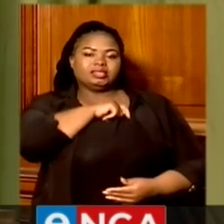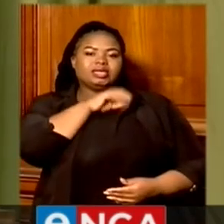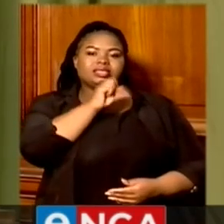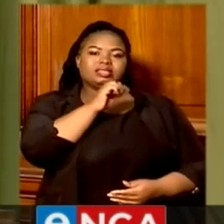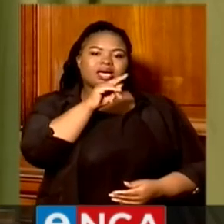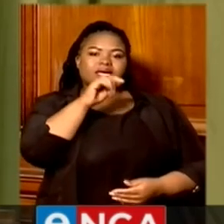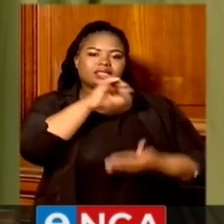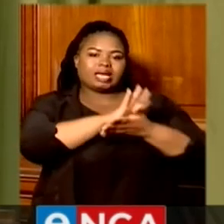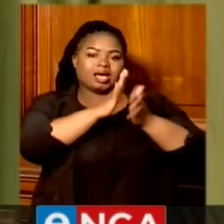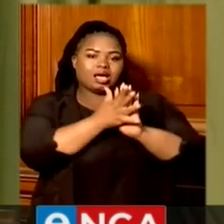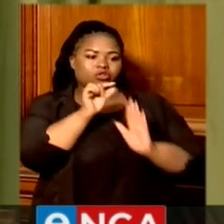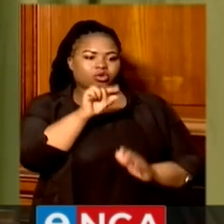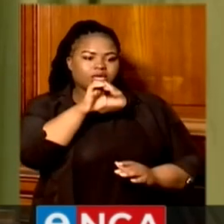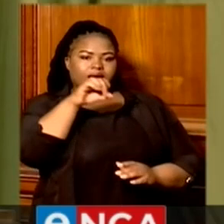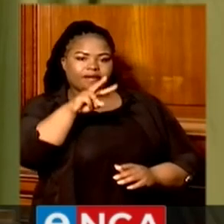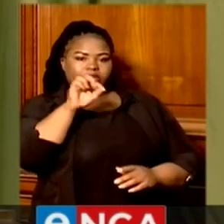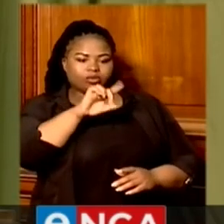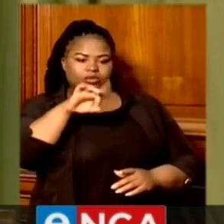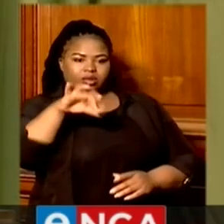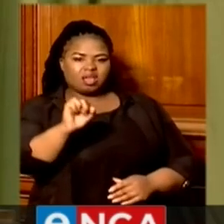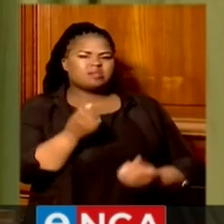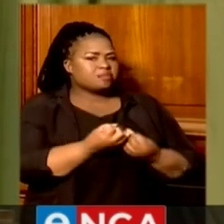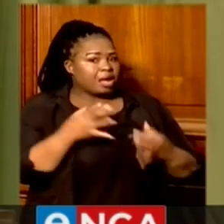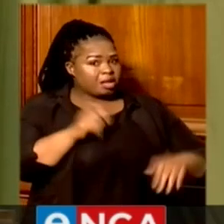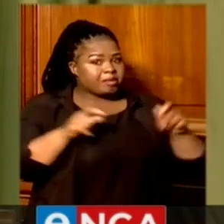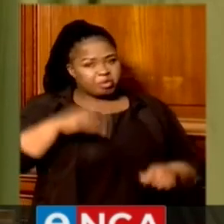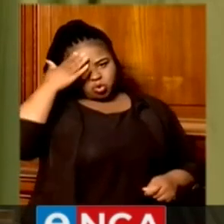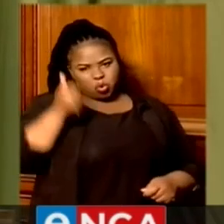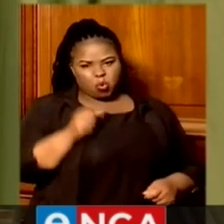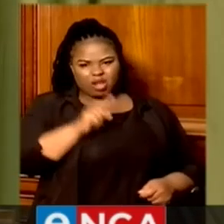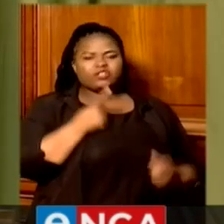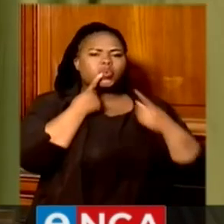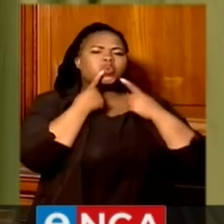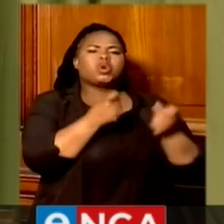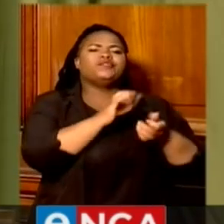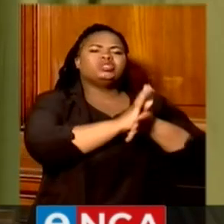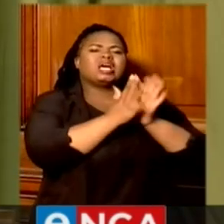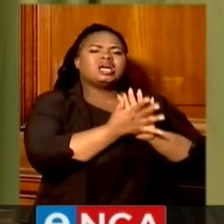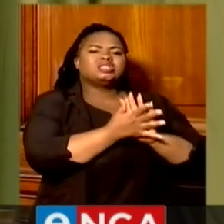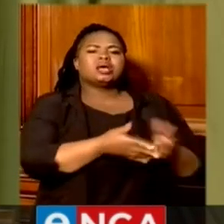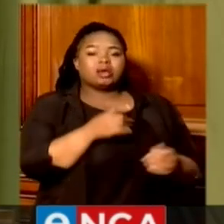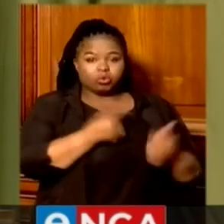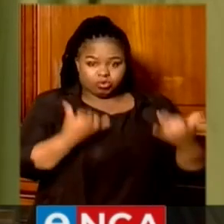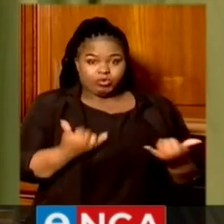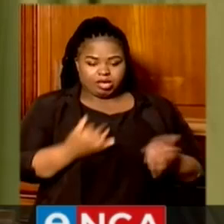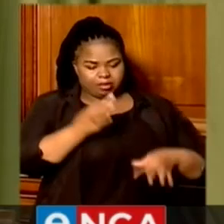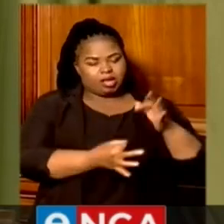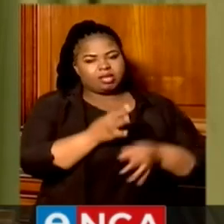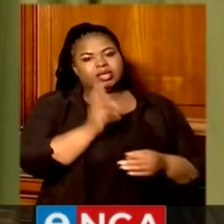appeals@sassa.gov.za. I think nayo lesesiyikhiphile impela nje abantu abaningi bayayazi ngoba ngisho namhlanje ngoba sila